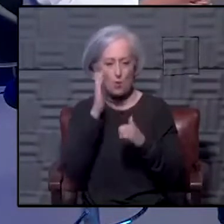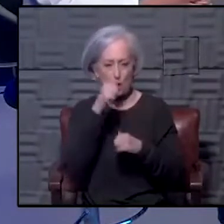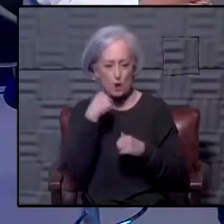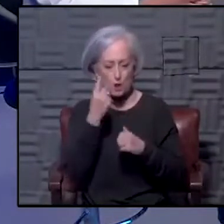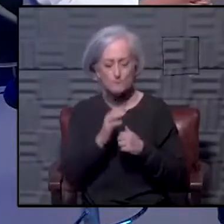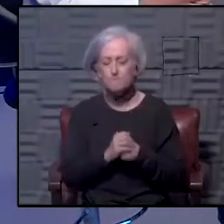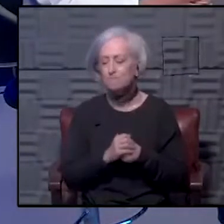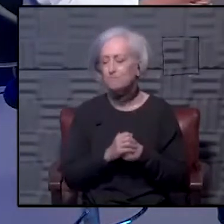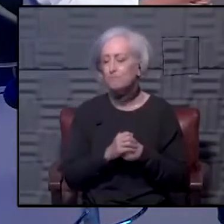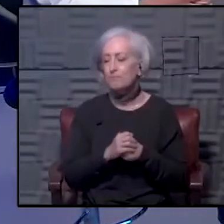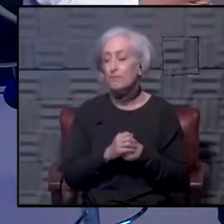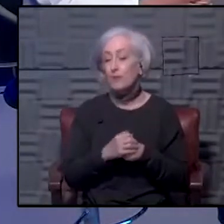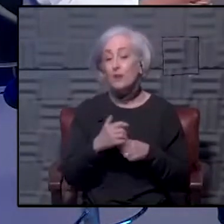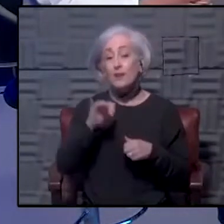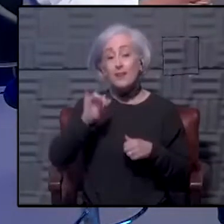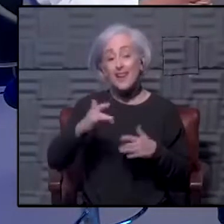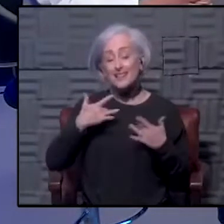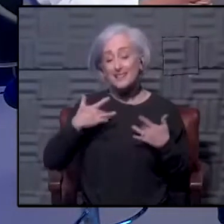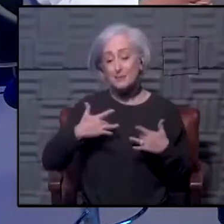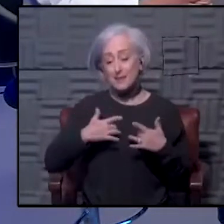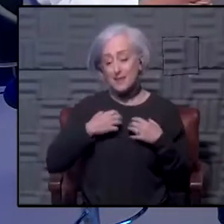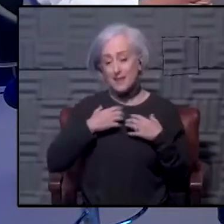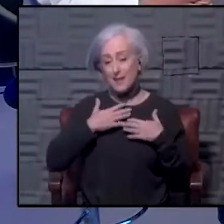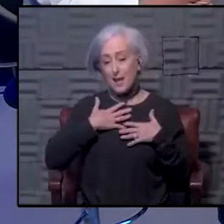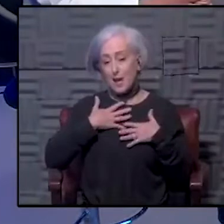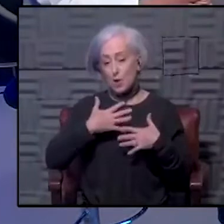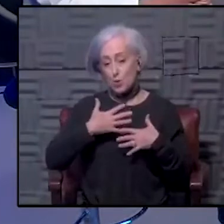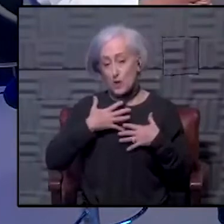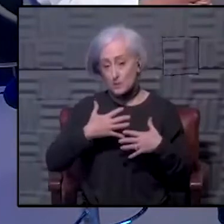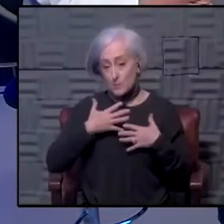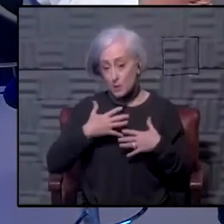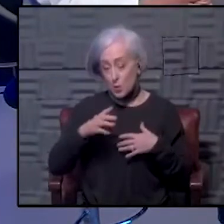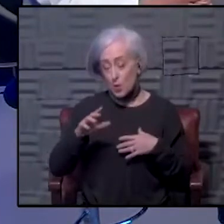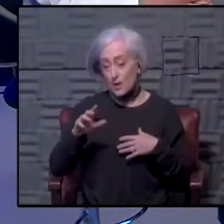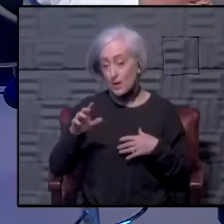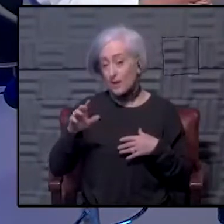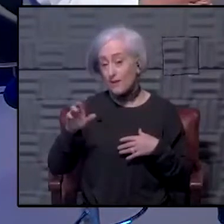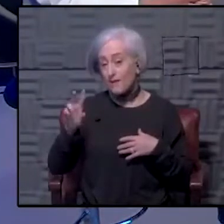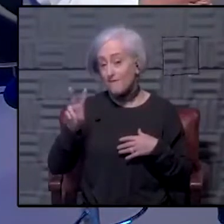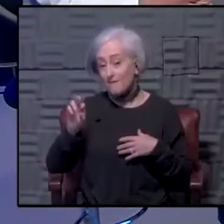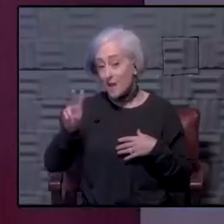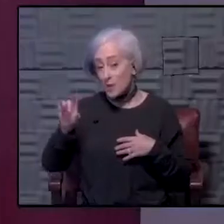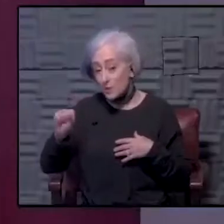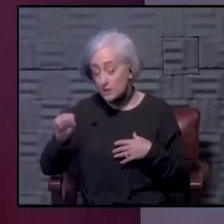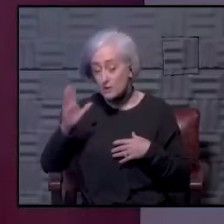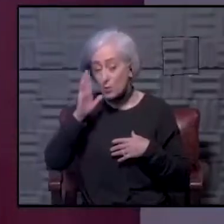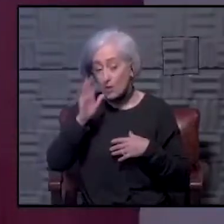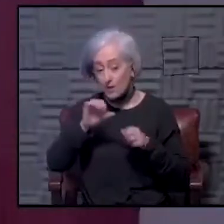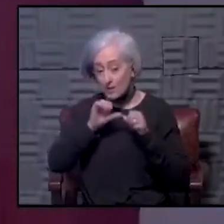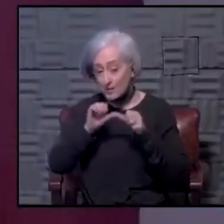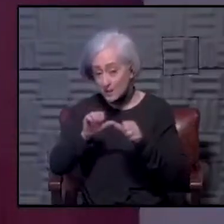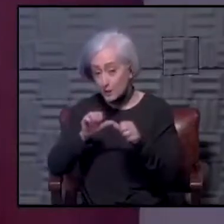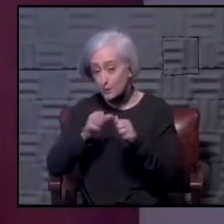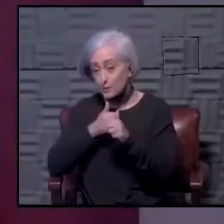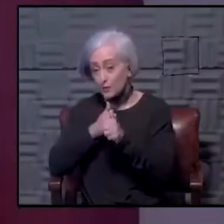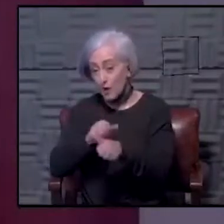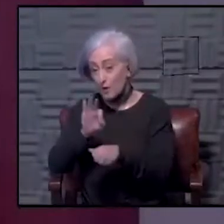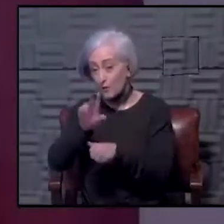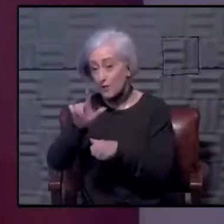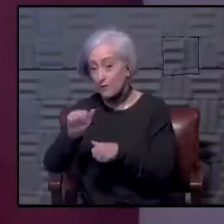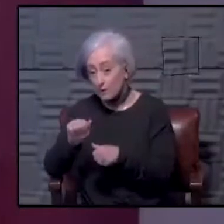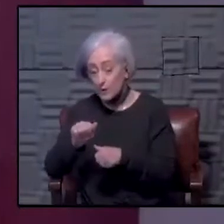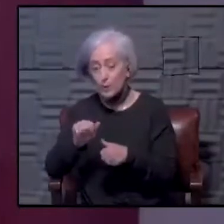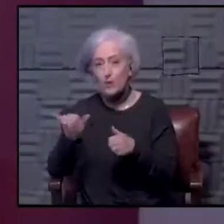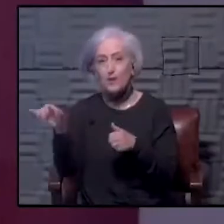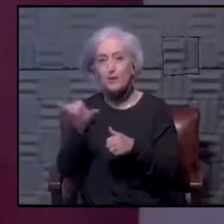it's a respiratory virus, so do you think it's going to follow the same path as the flu virus in regards to coronavirus season being October through